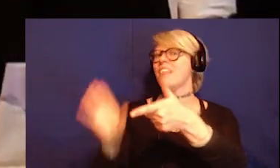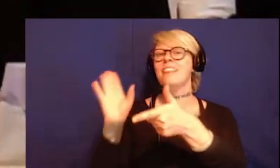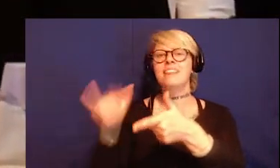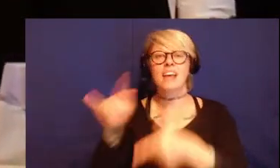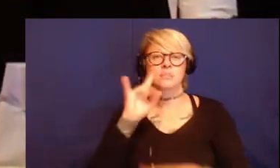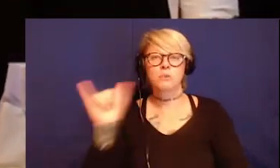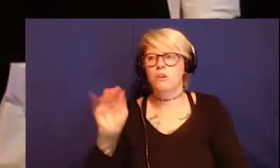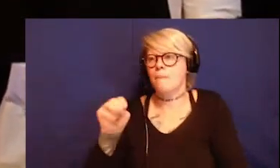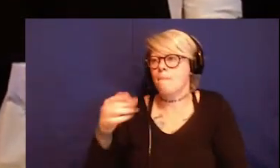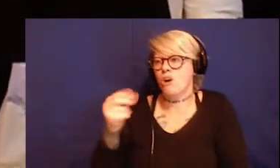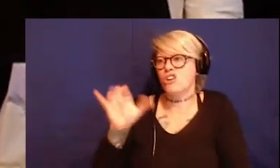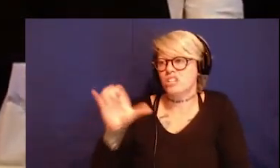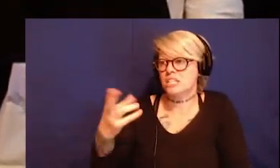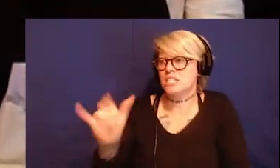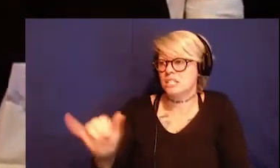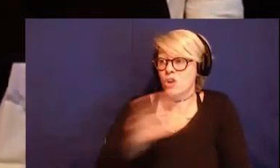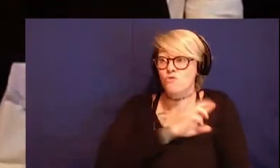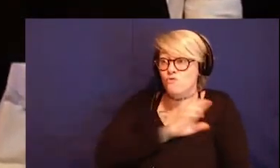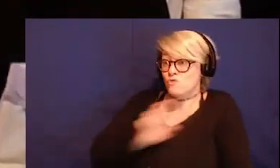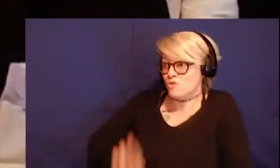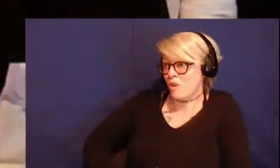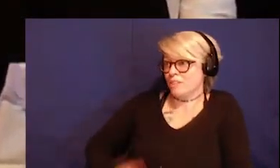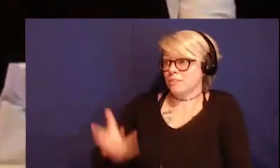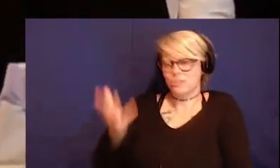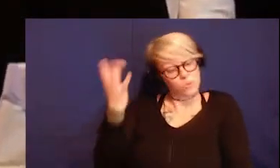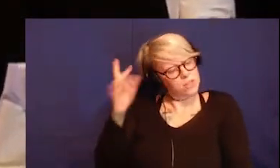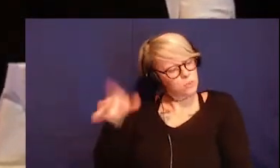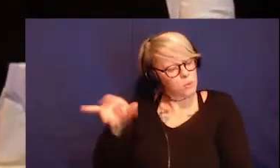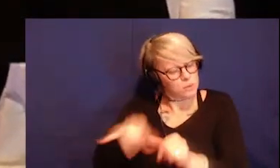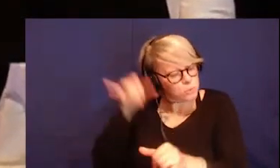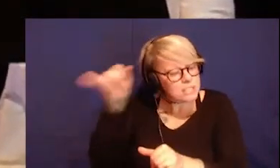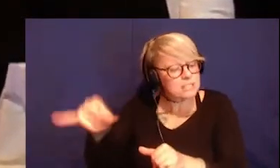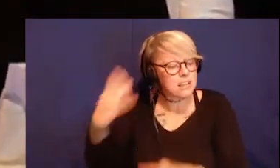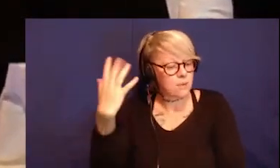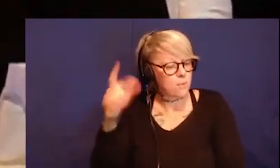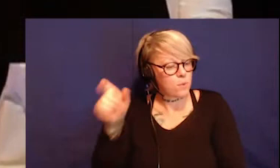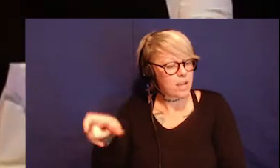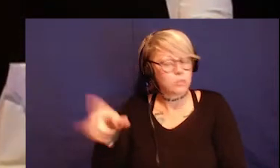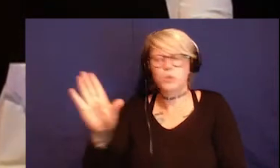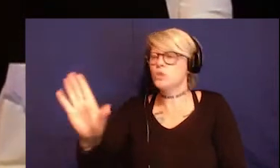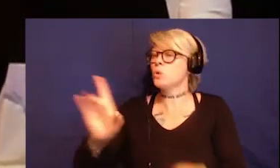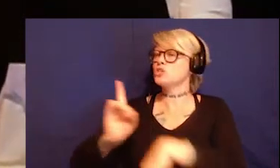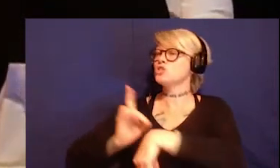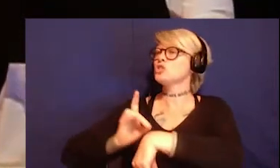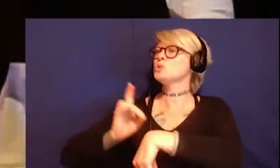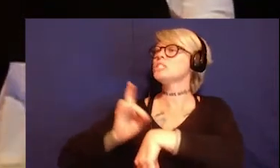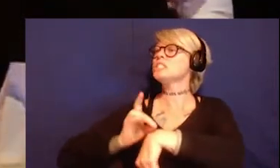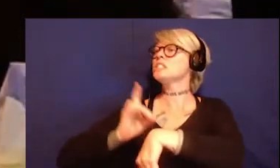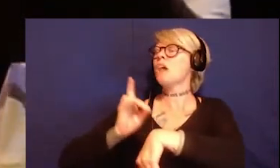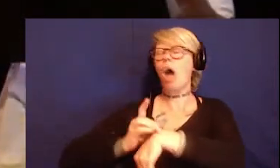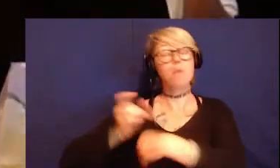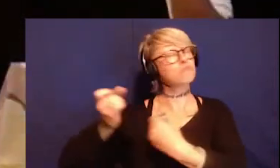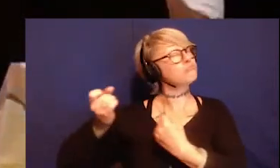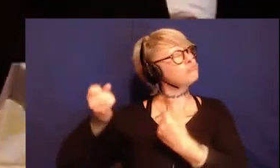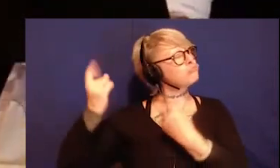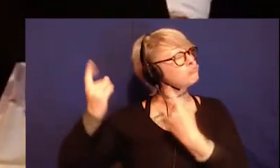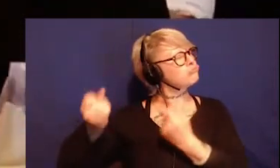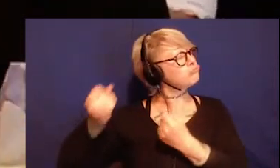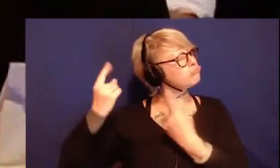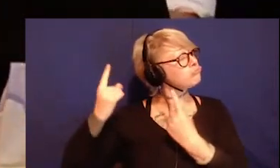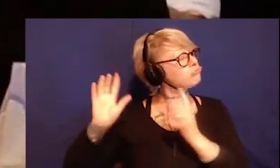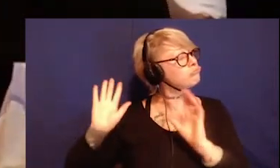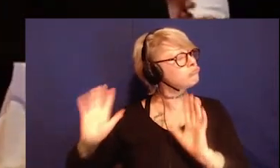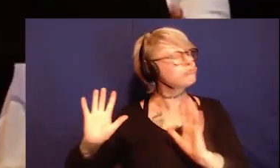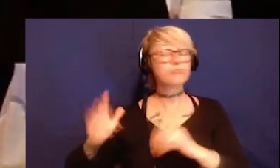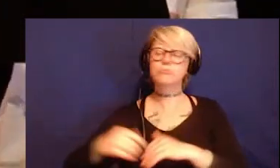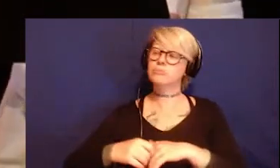at gunpoint. And so you had to stay. You had to stay because it was your duty. And I get that, believe me, I do. And, you